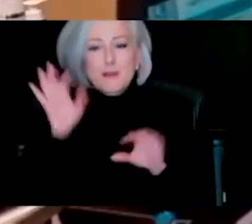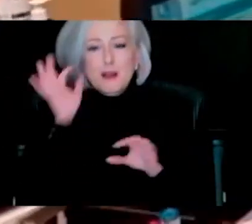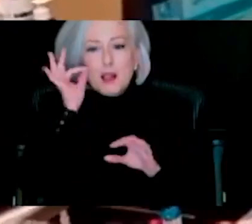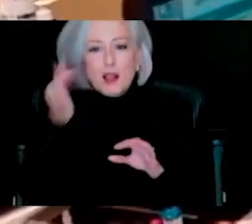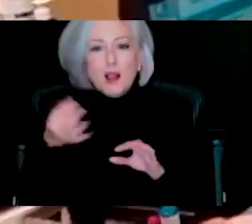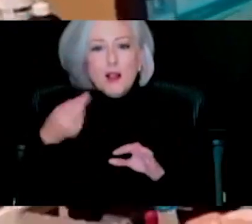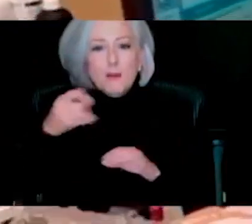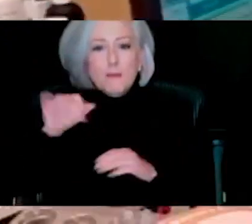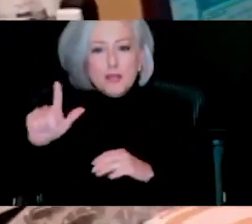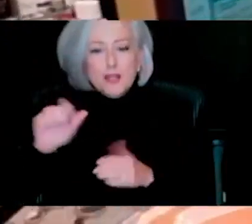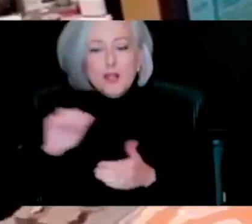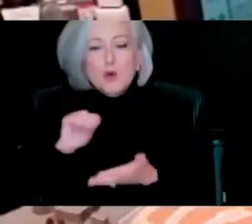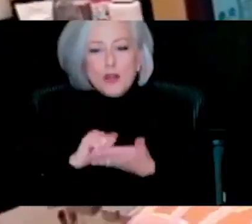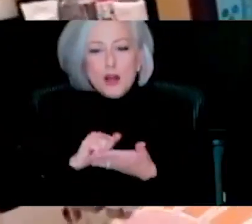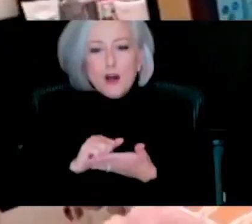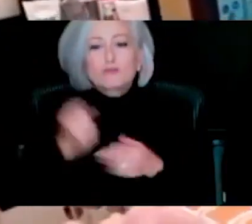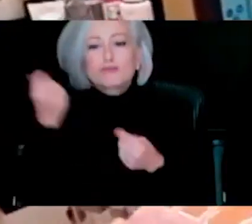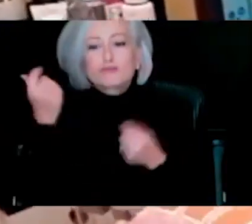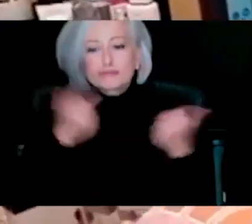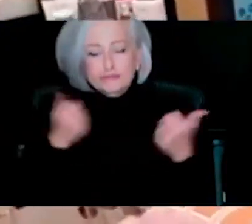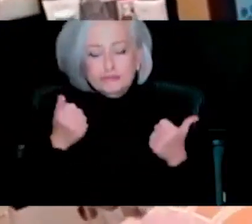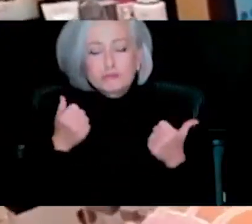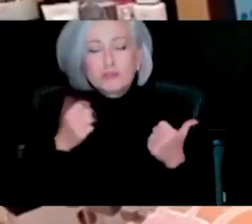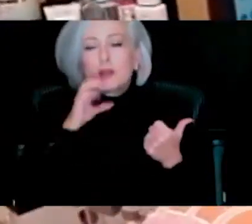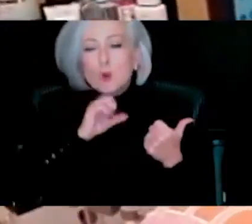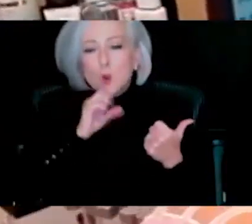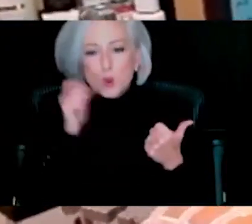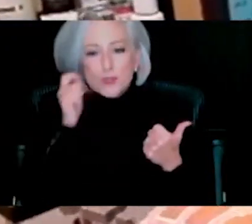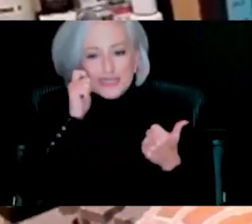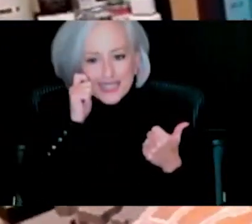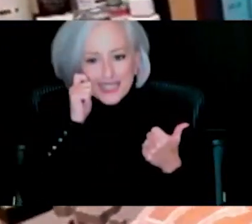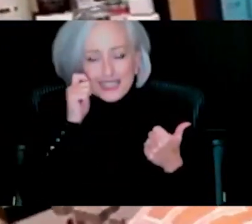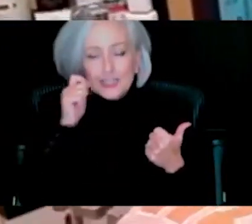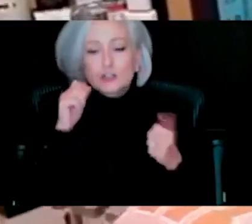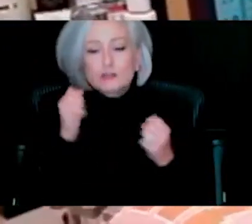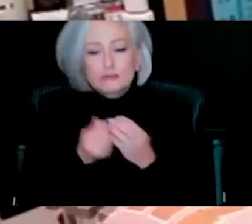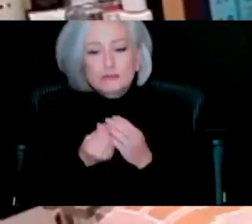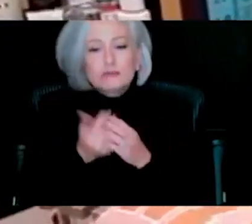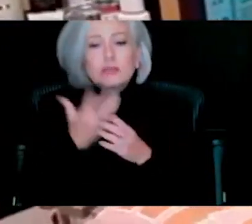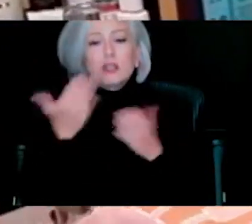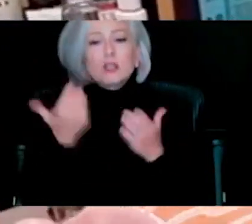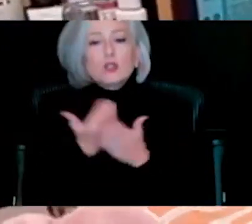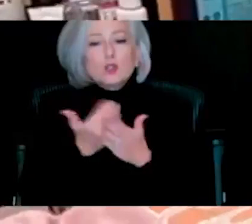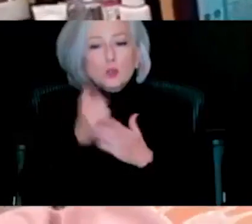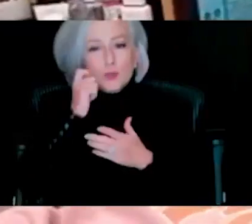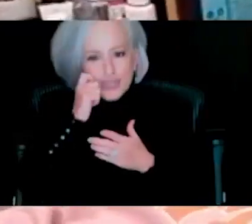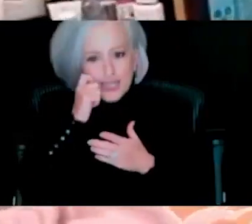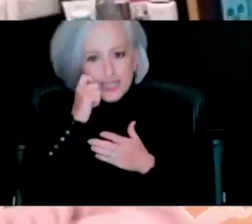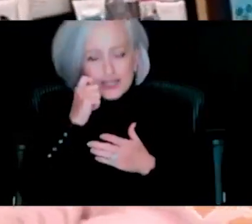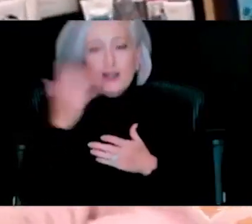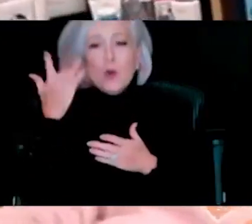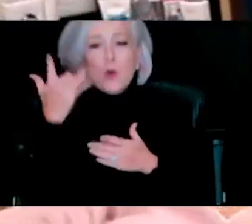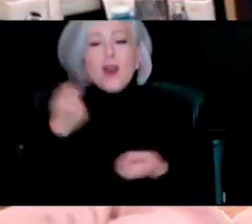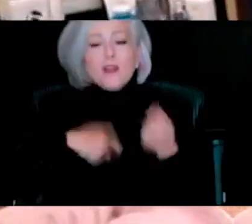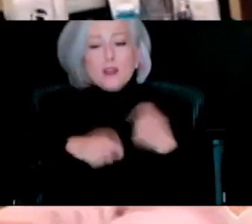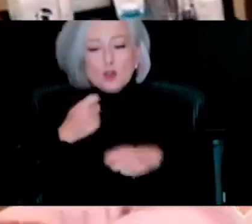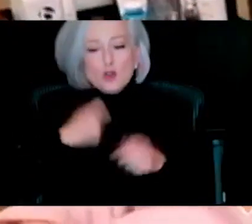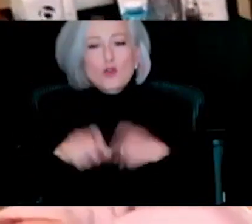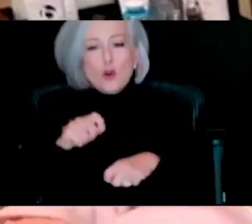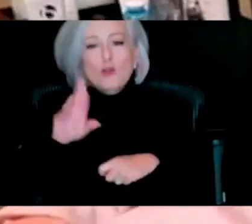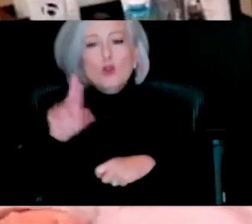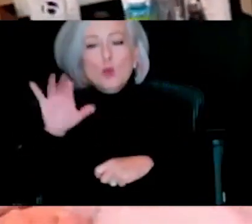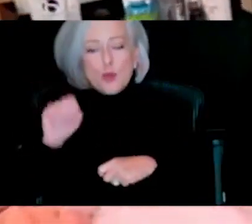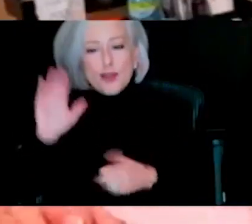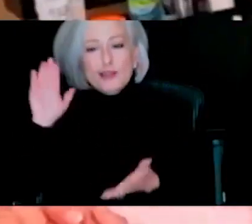help slough off that old skin to allow that new skin to kind of come back. As we age, our cell turnover rate slows way down. So a glycolic will